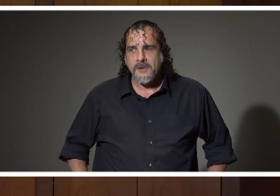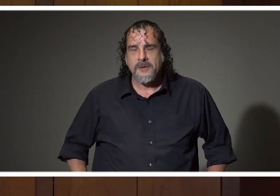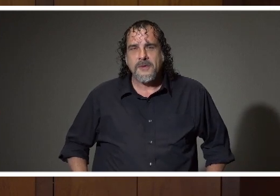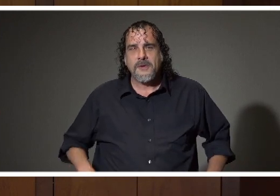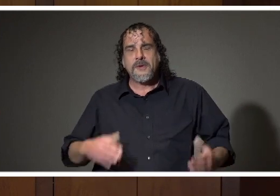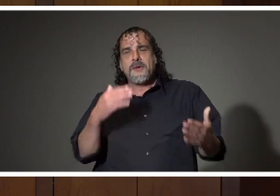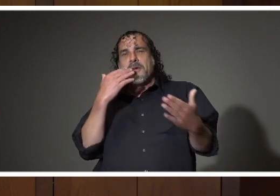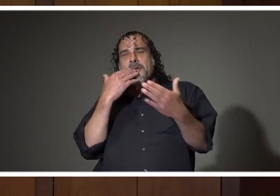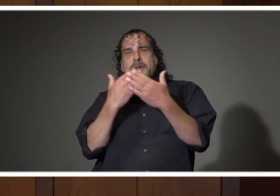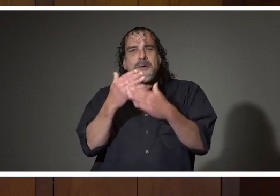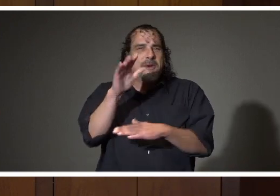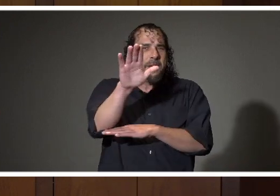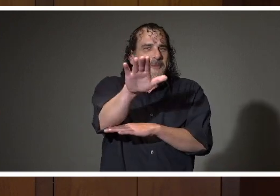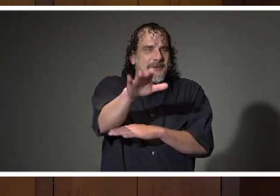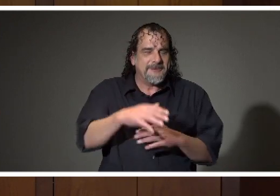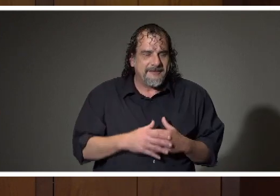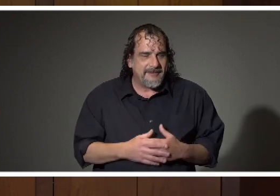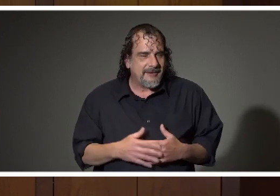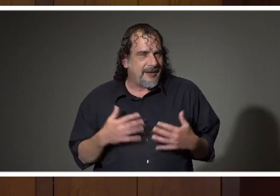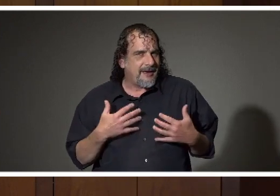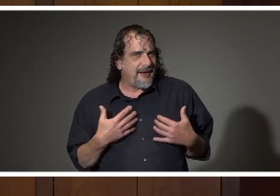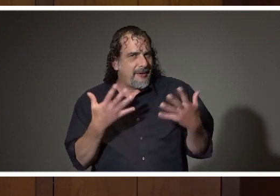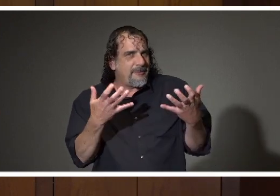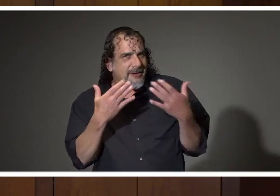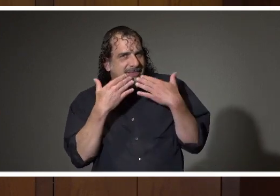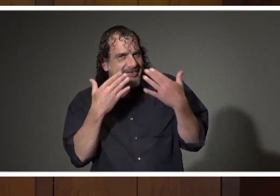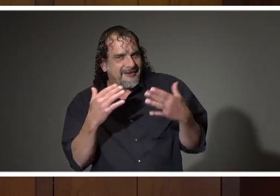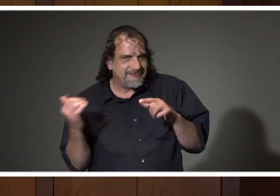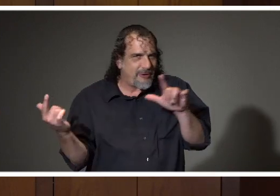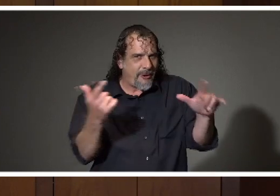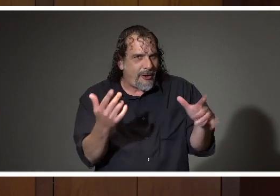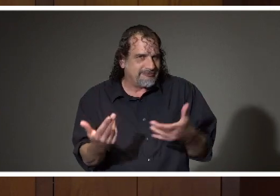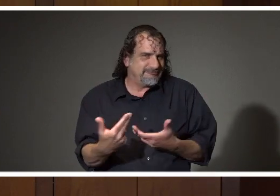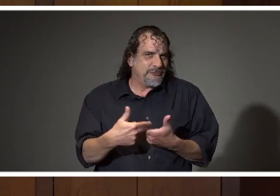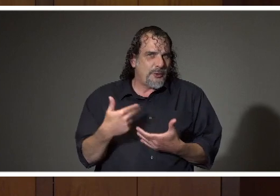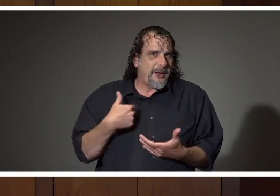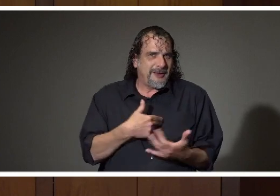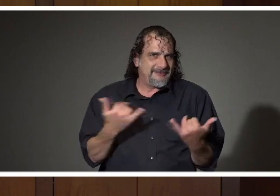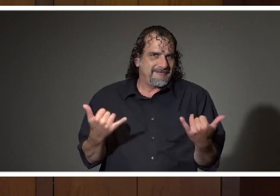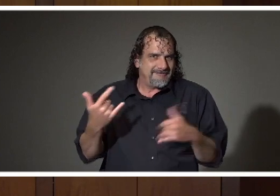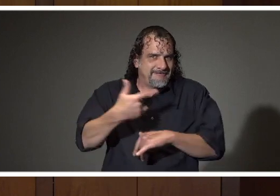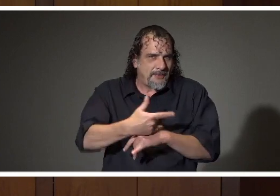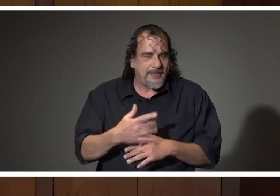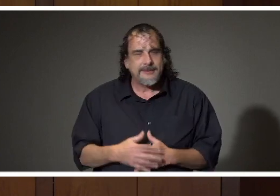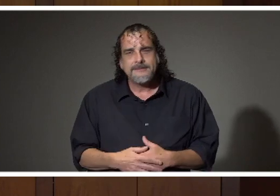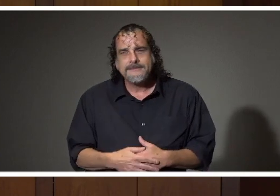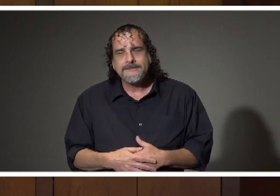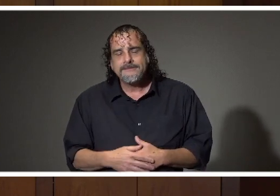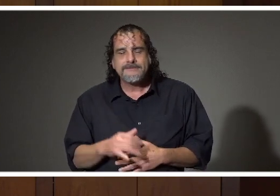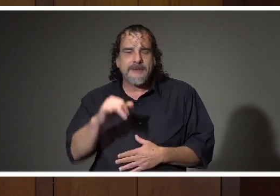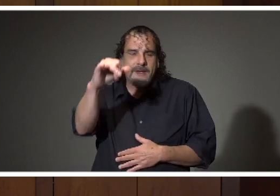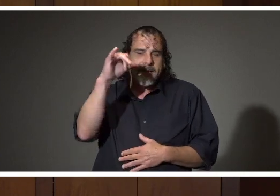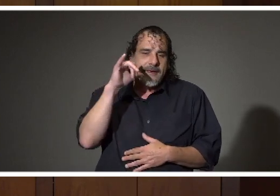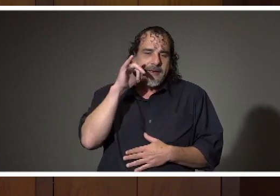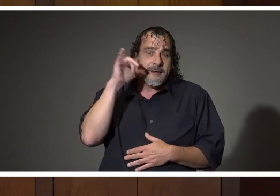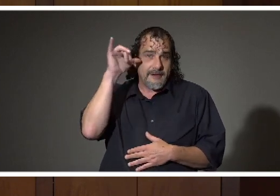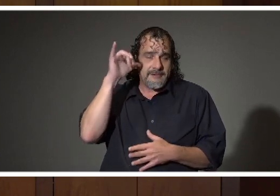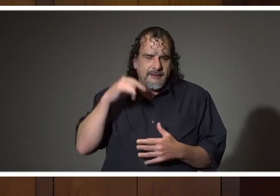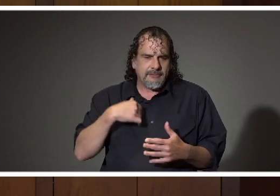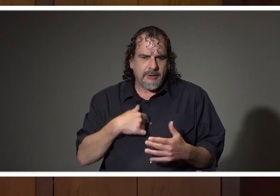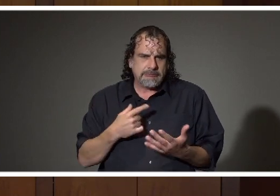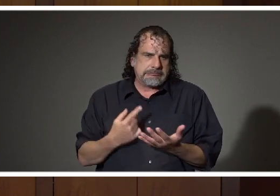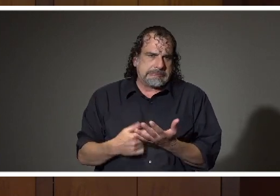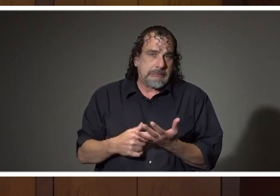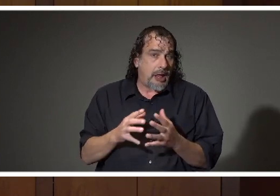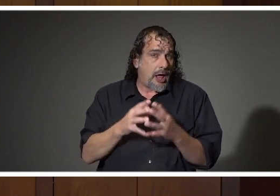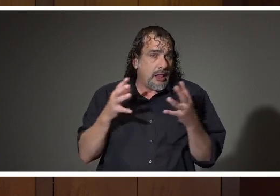Good afternoon. I want to thank everyone for being here with us today. Yesterday, we spent a great deal of time